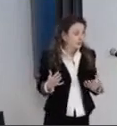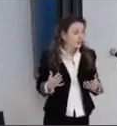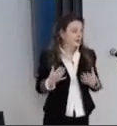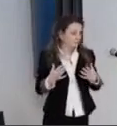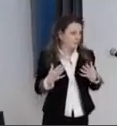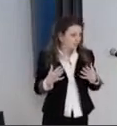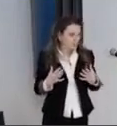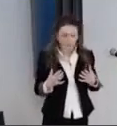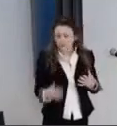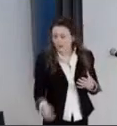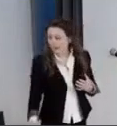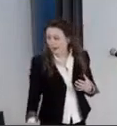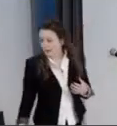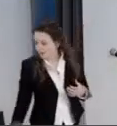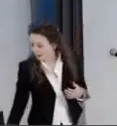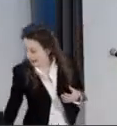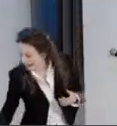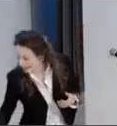danger in an observer.